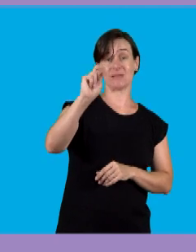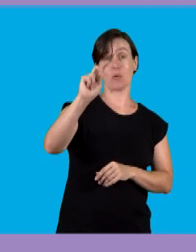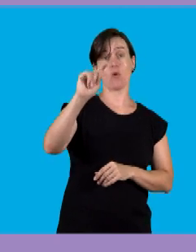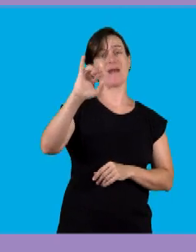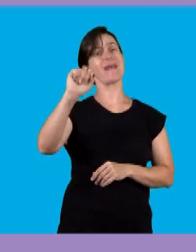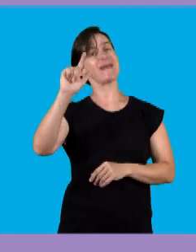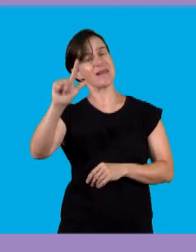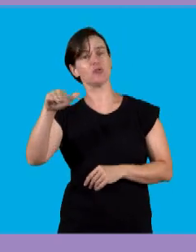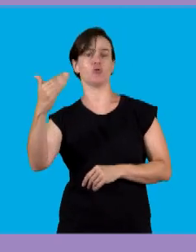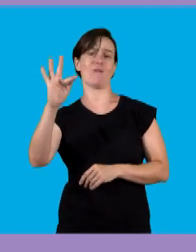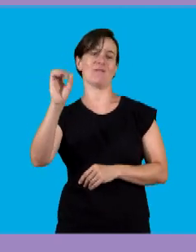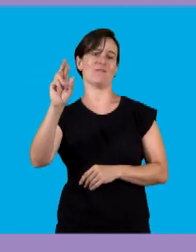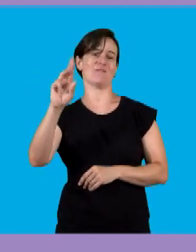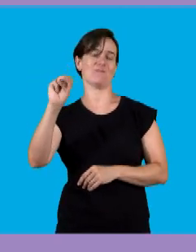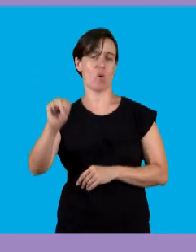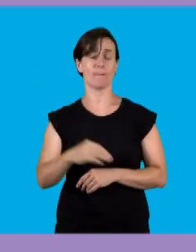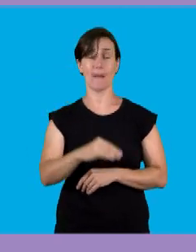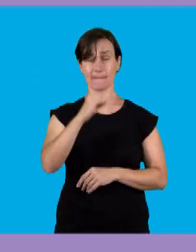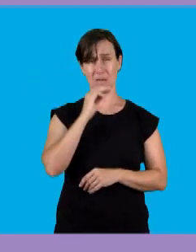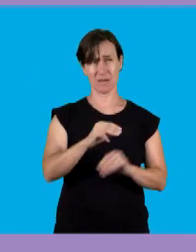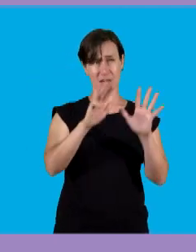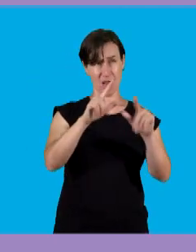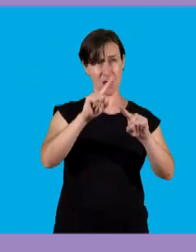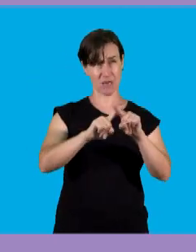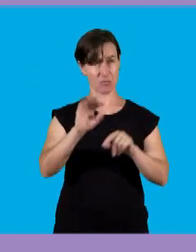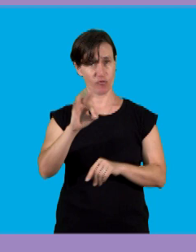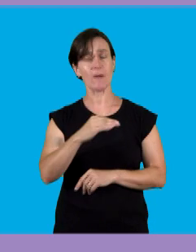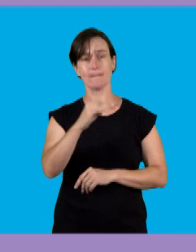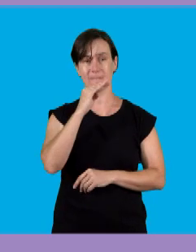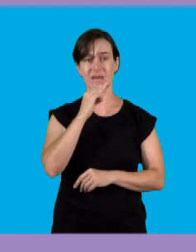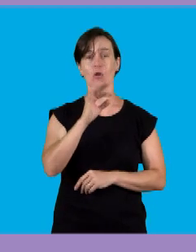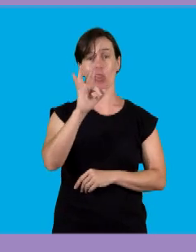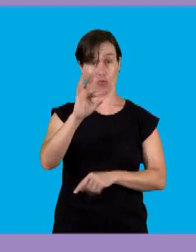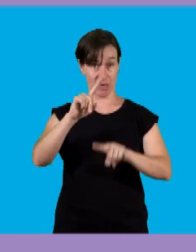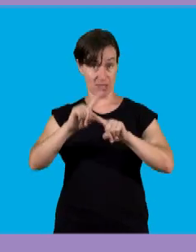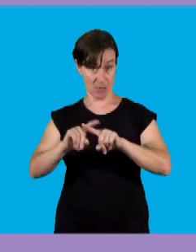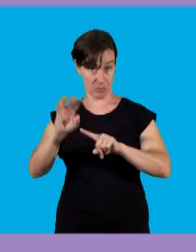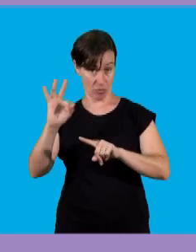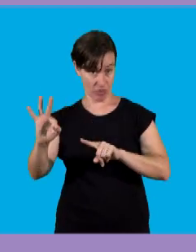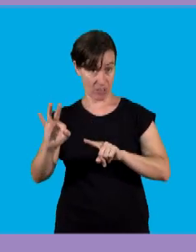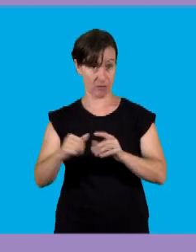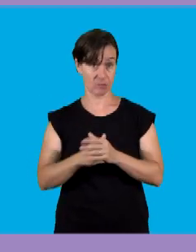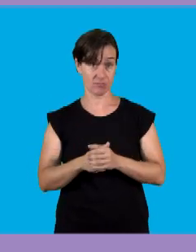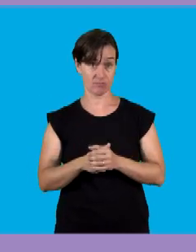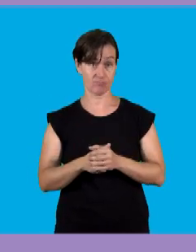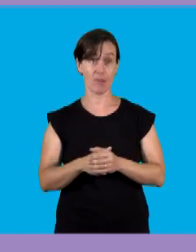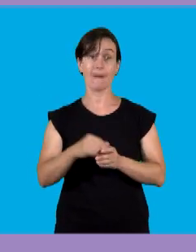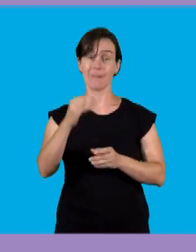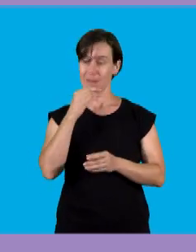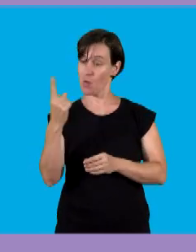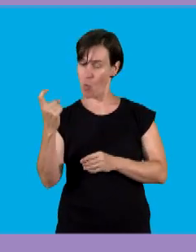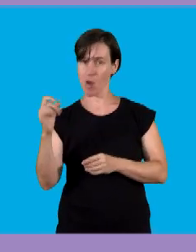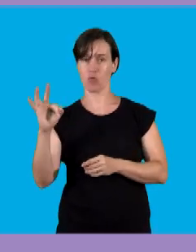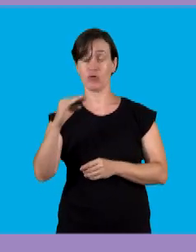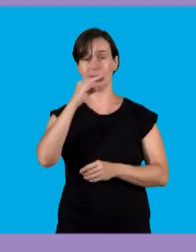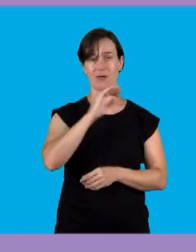is equals to our 3 multiplied by 3. And of course, we have that other 3 there, so we are going to